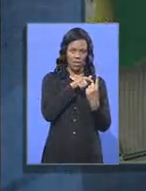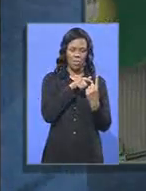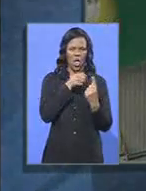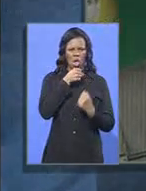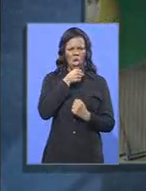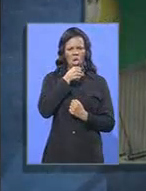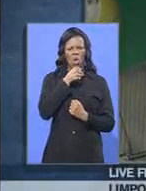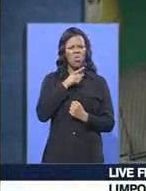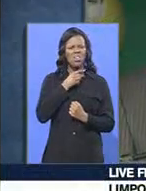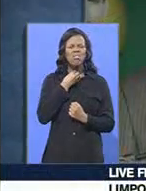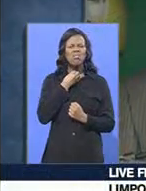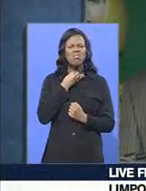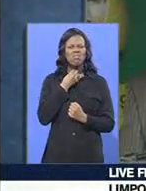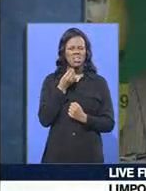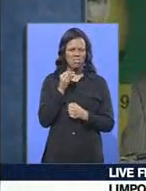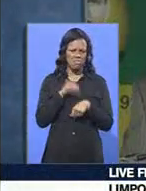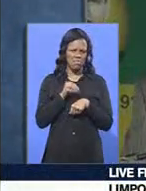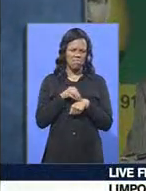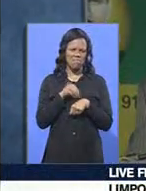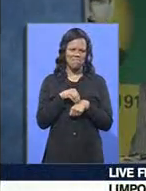khona lento ekhohlela sawula endlini.